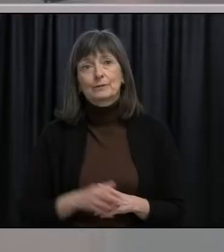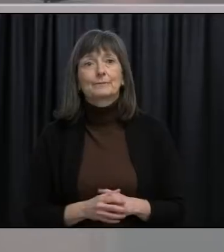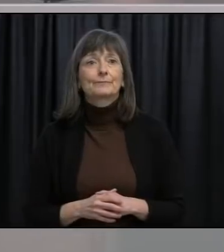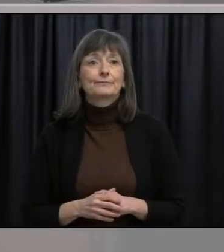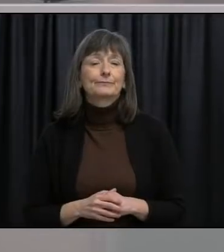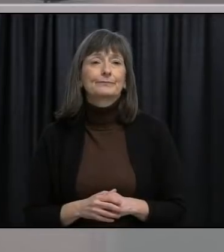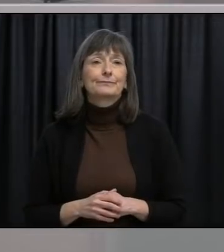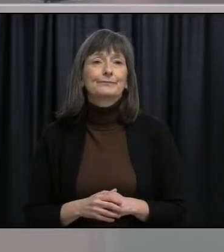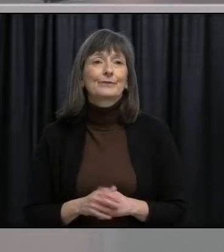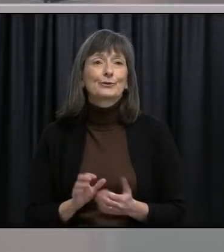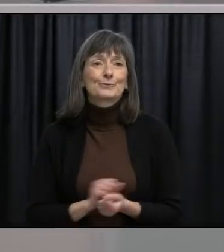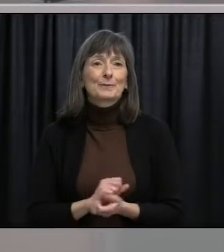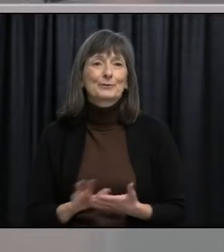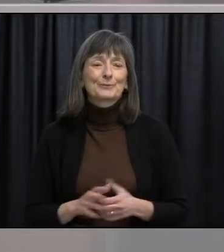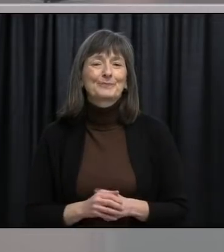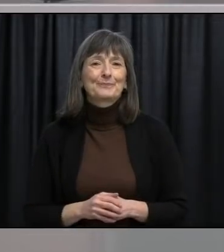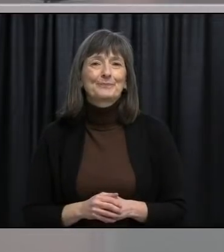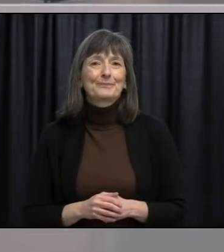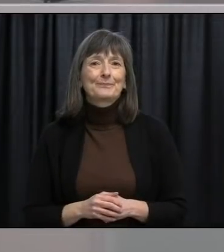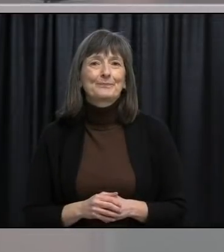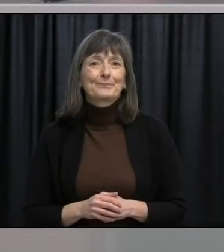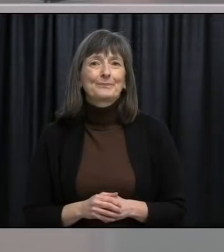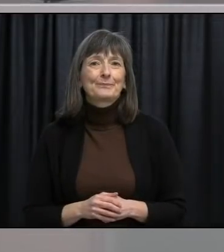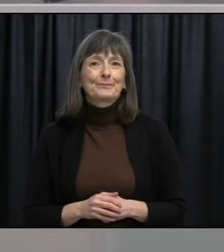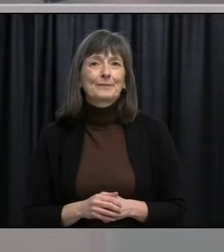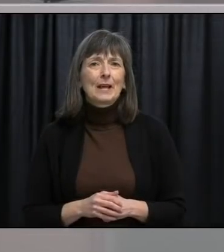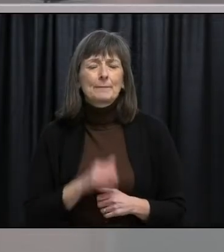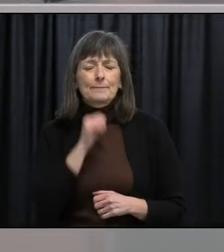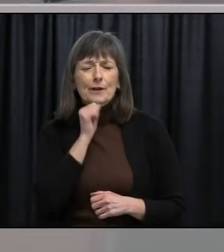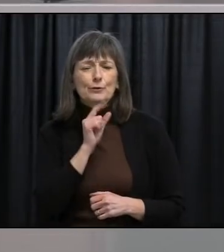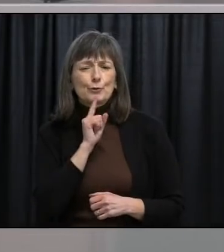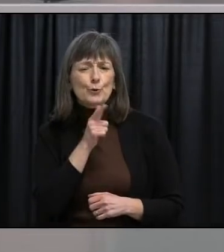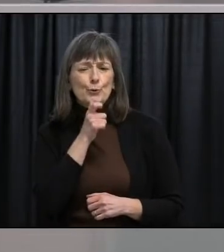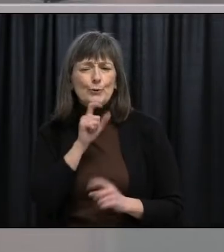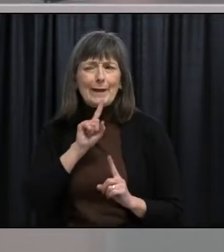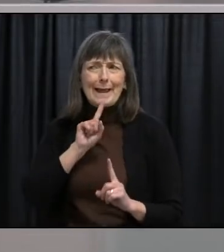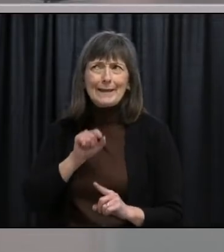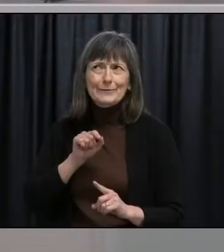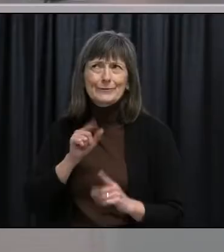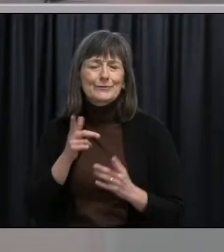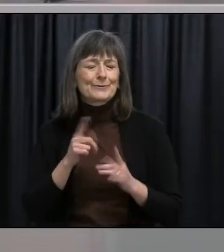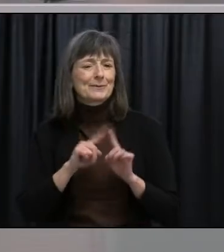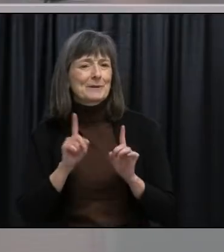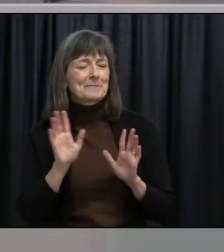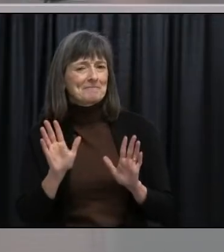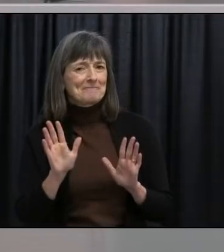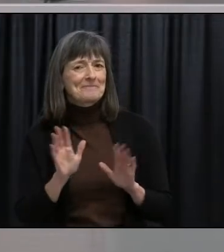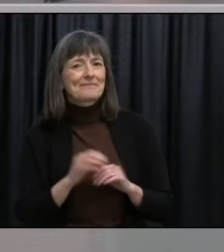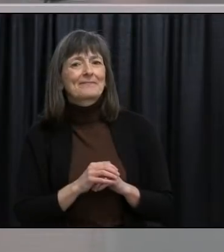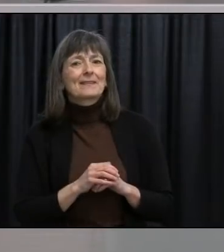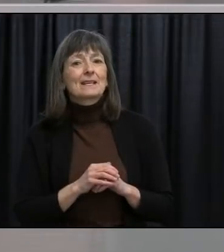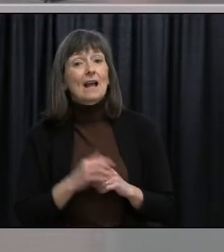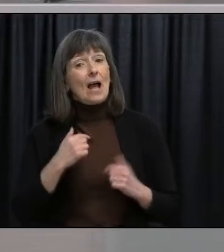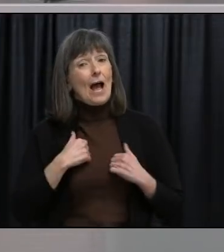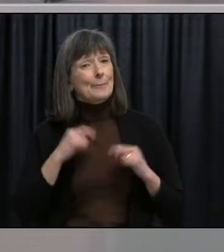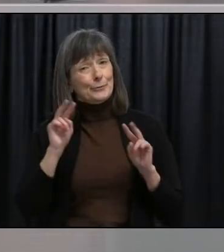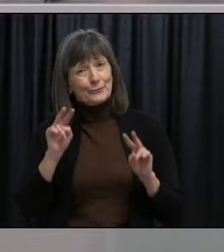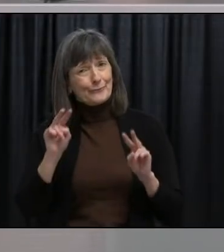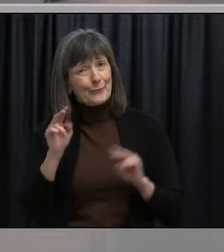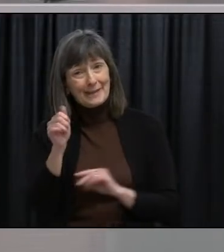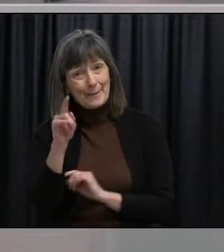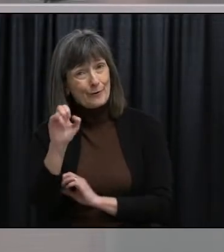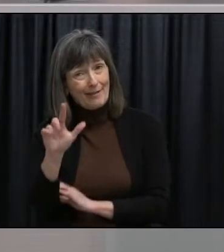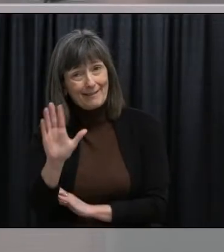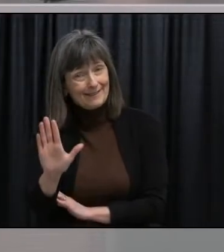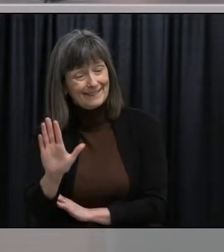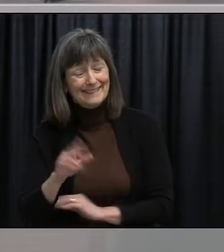it's a question for Dr. Fitzgerald or Dr. Haggie, but I'm 76, so I'm looking forward to April. And